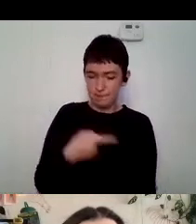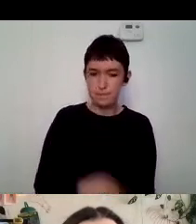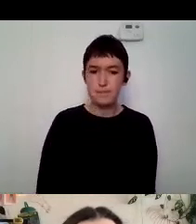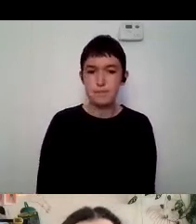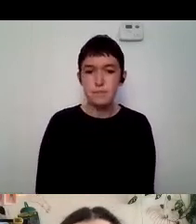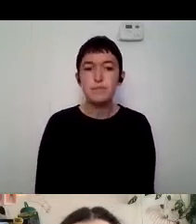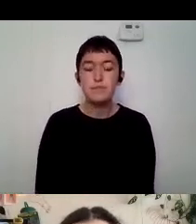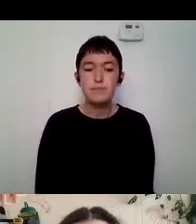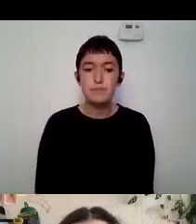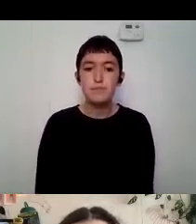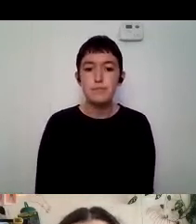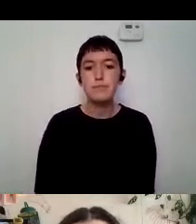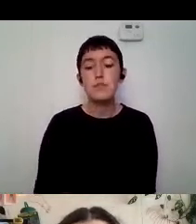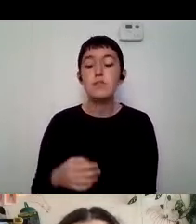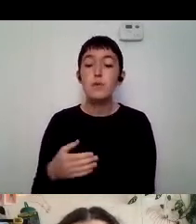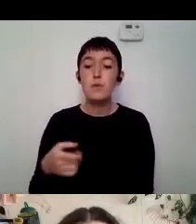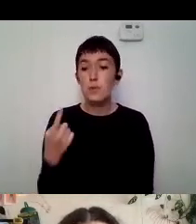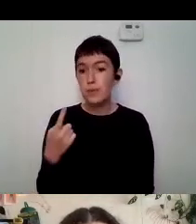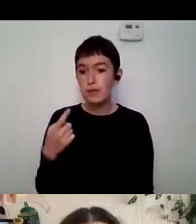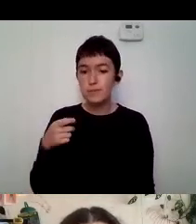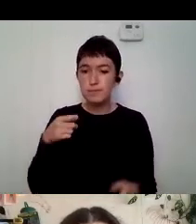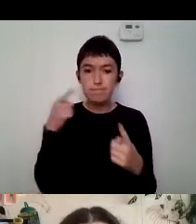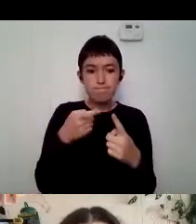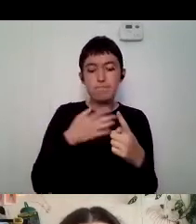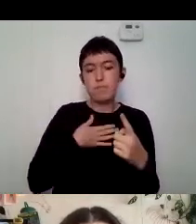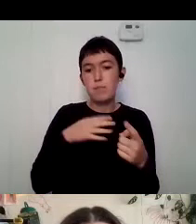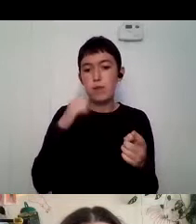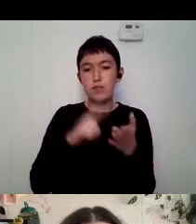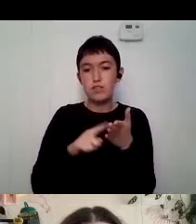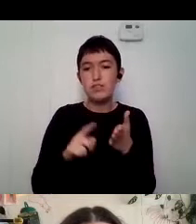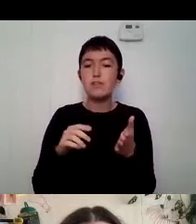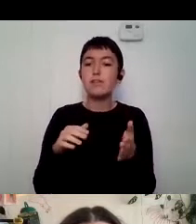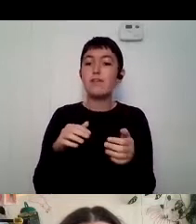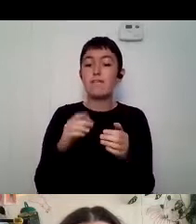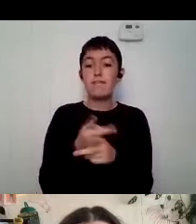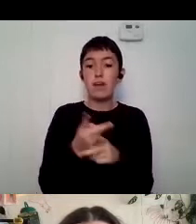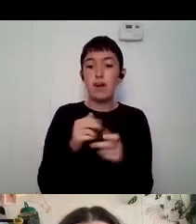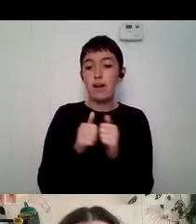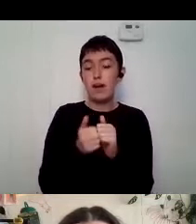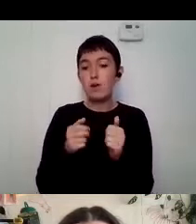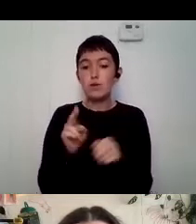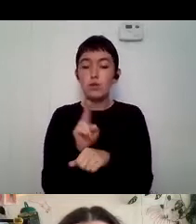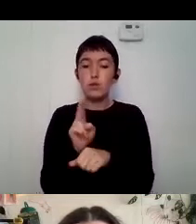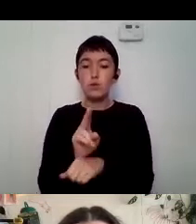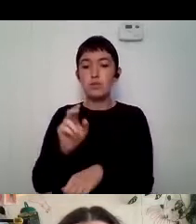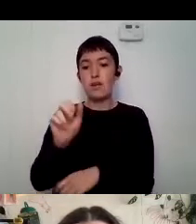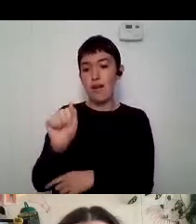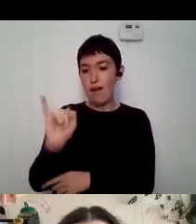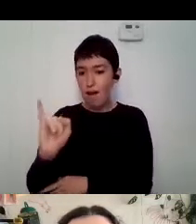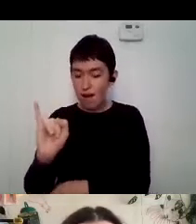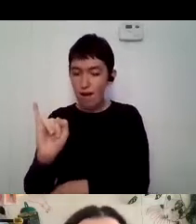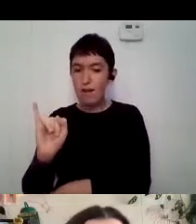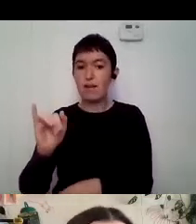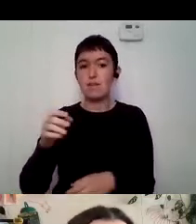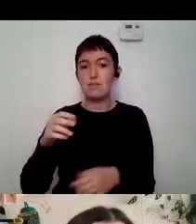And one of the aims of my research is to investigate how we can use artificial intelligence methods to make this process shorter, less challenging, and less